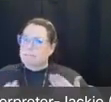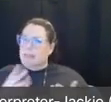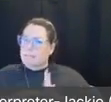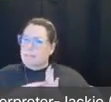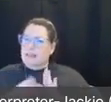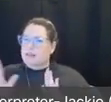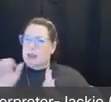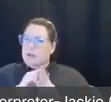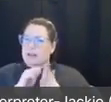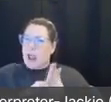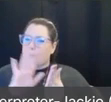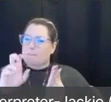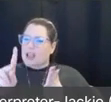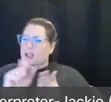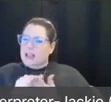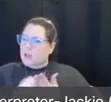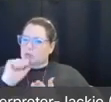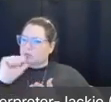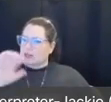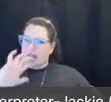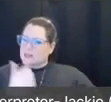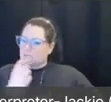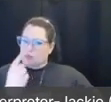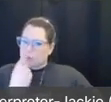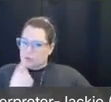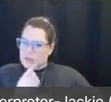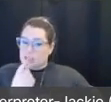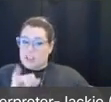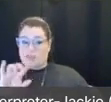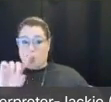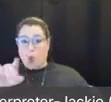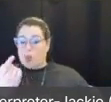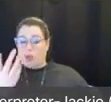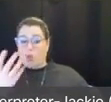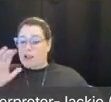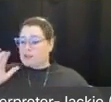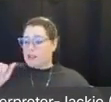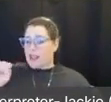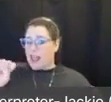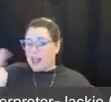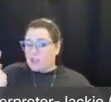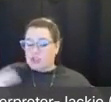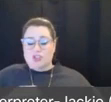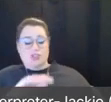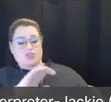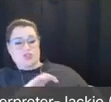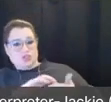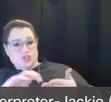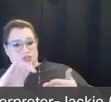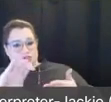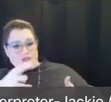might be the case. But, if they're only asking for cash or check, that could be